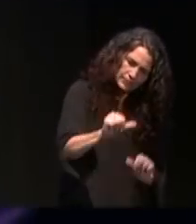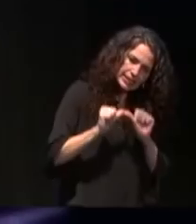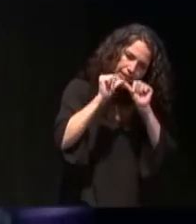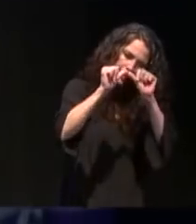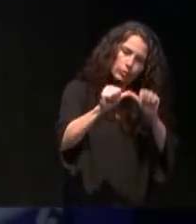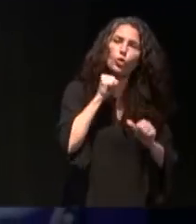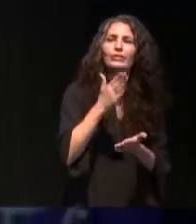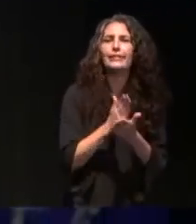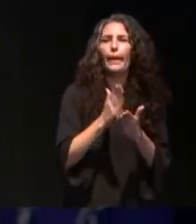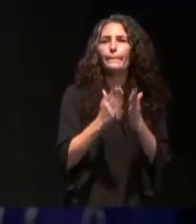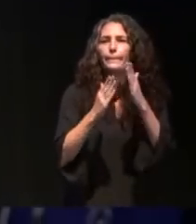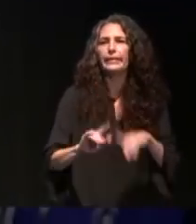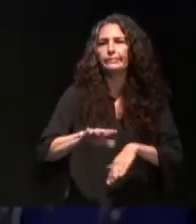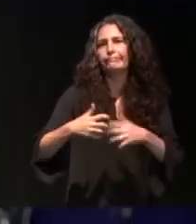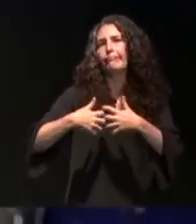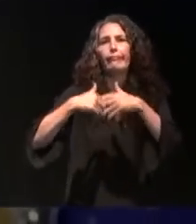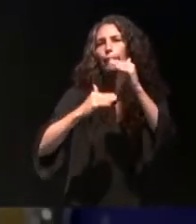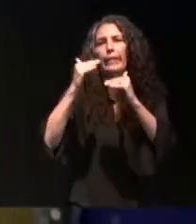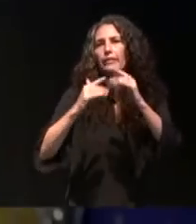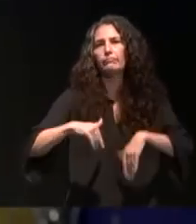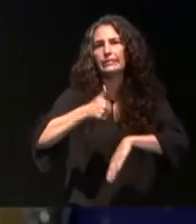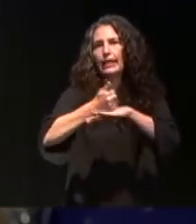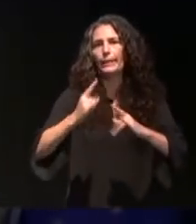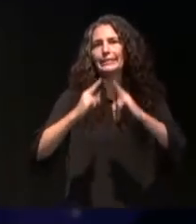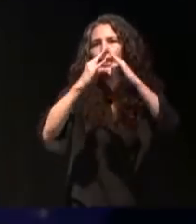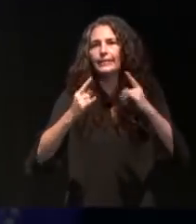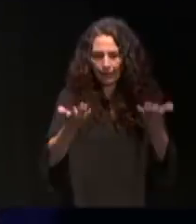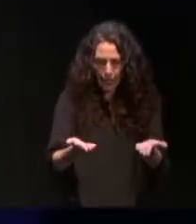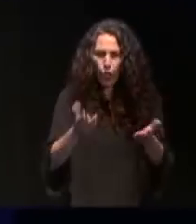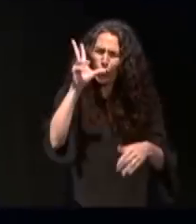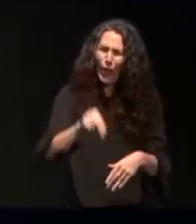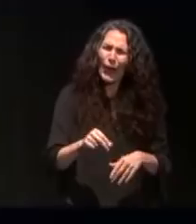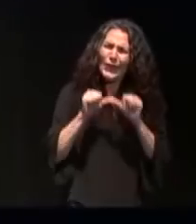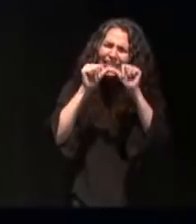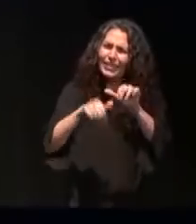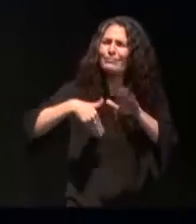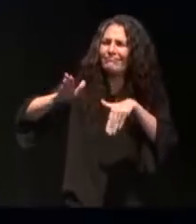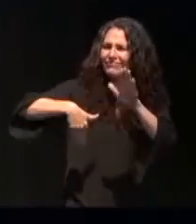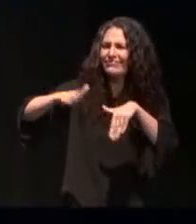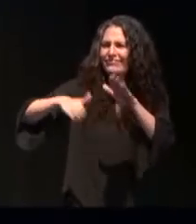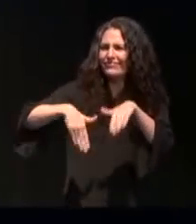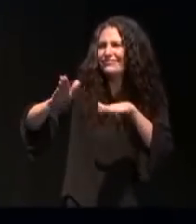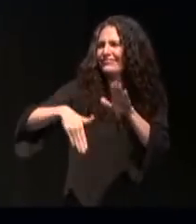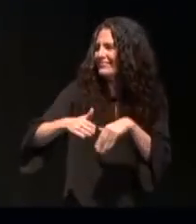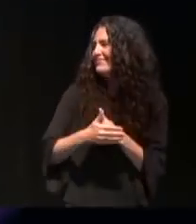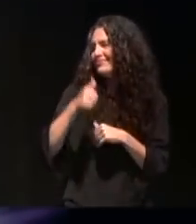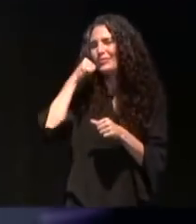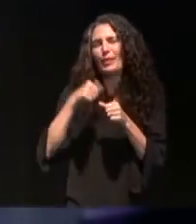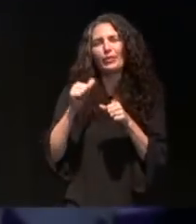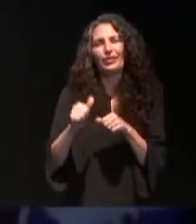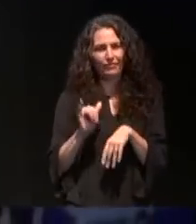tent there. We keep walking. And so in these moments of remembered